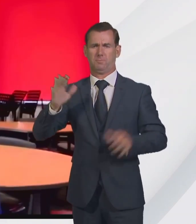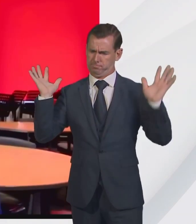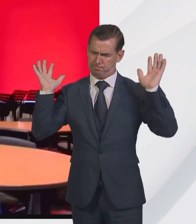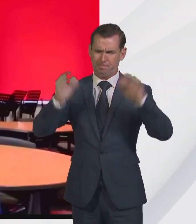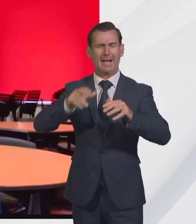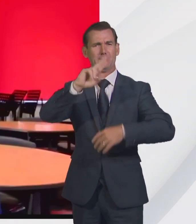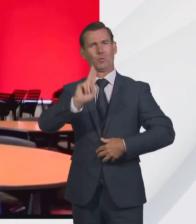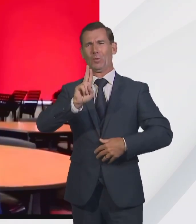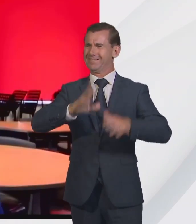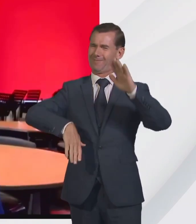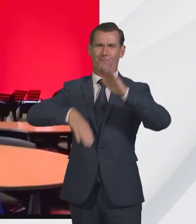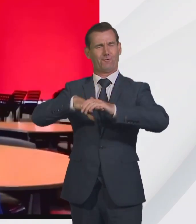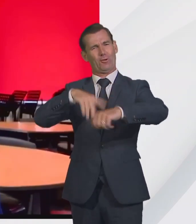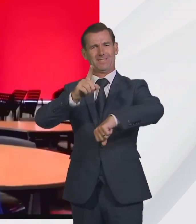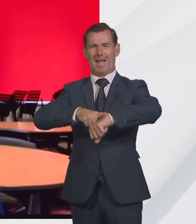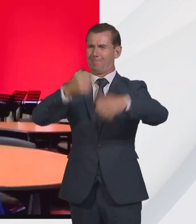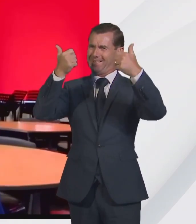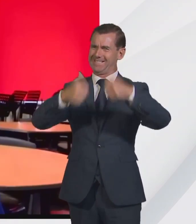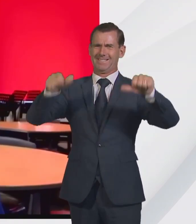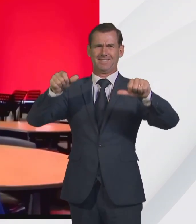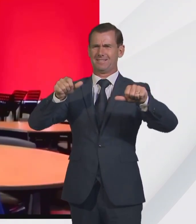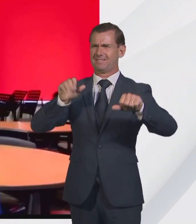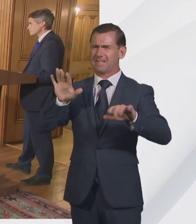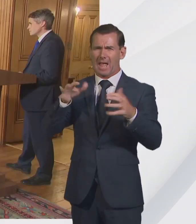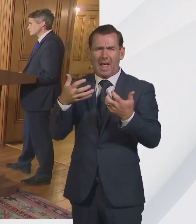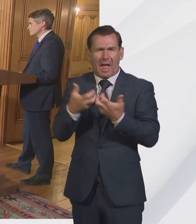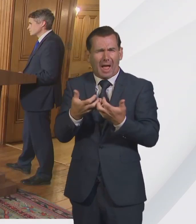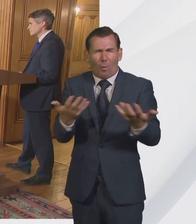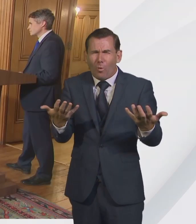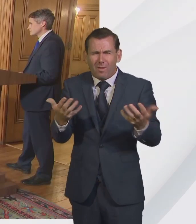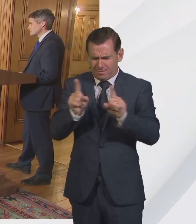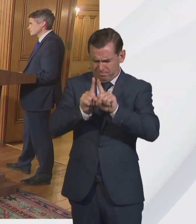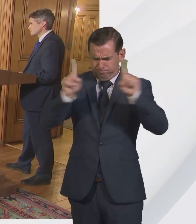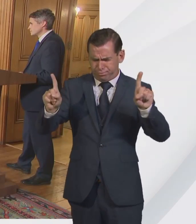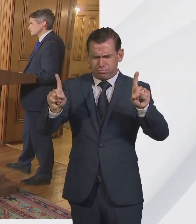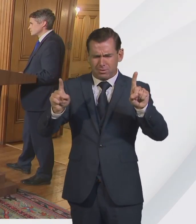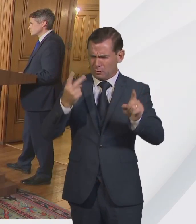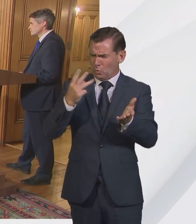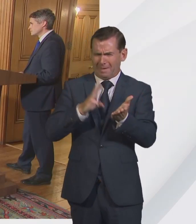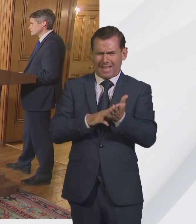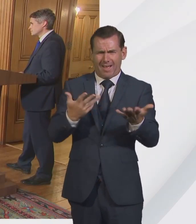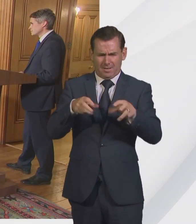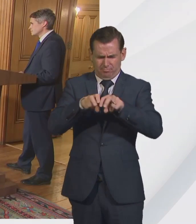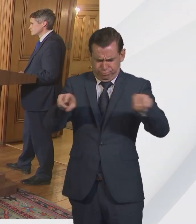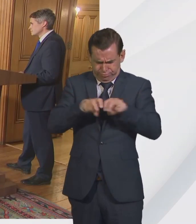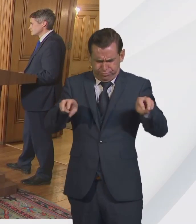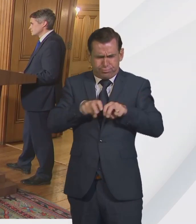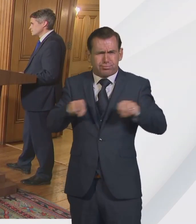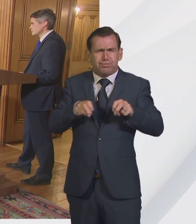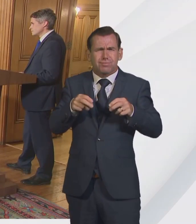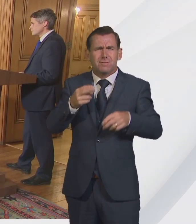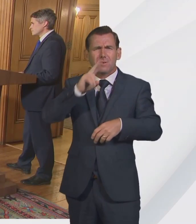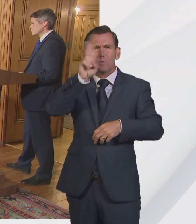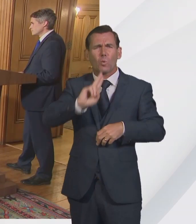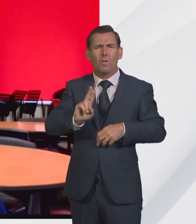full time. How are you going to do that when there is still any social distancing? And when the government published the